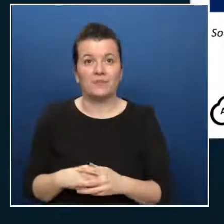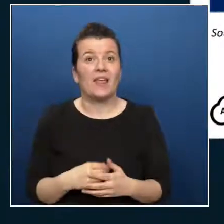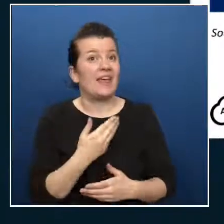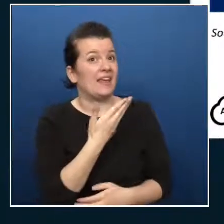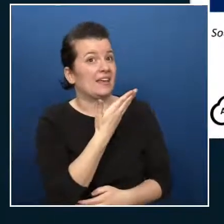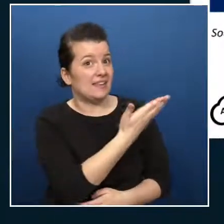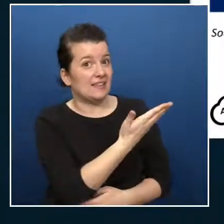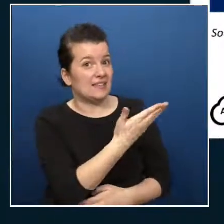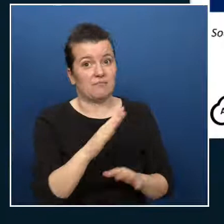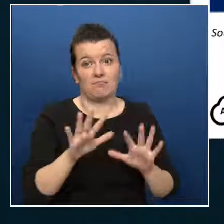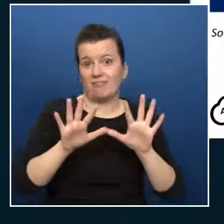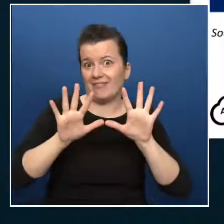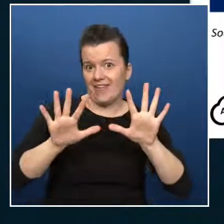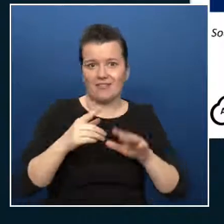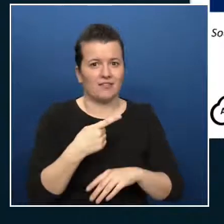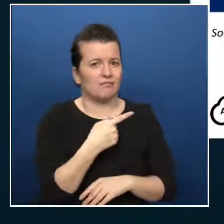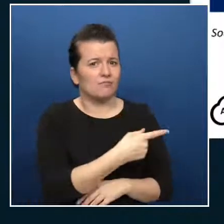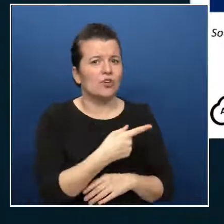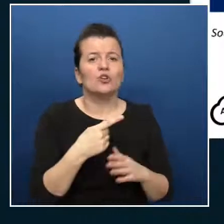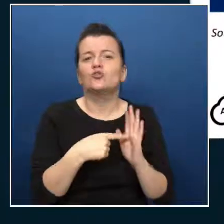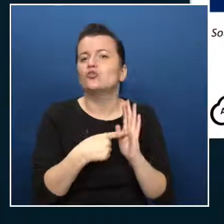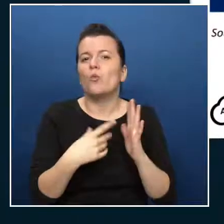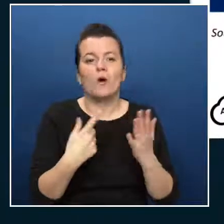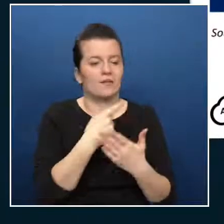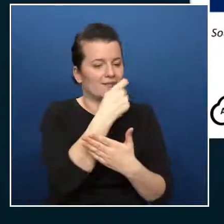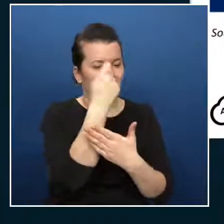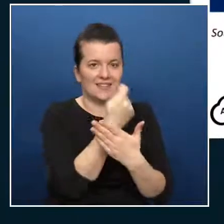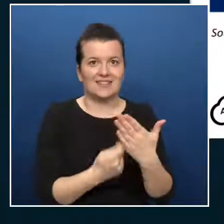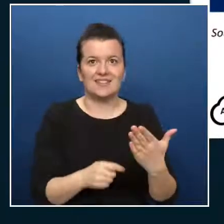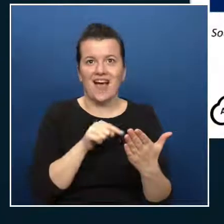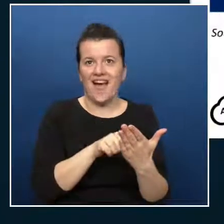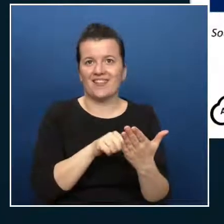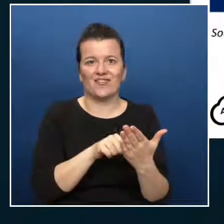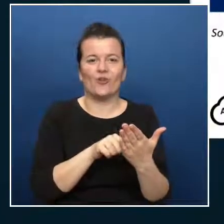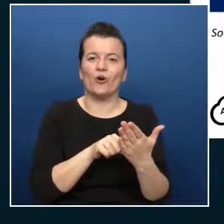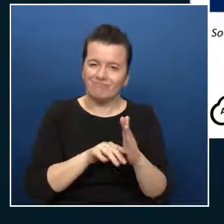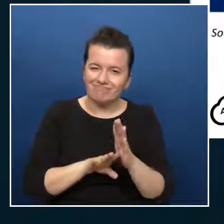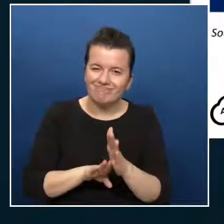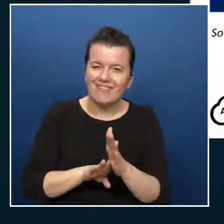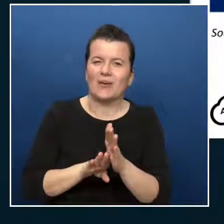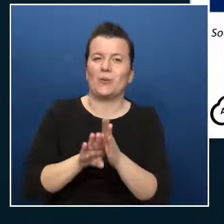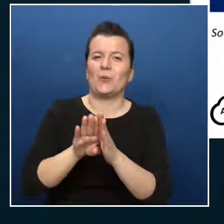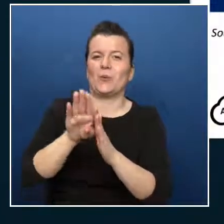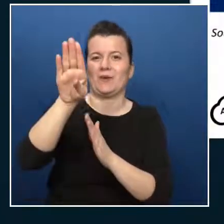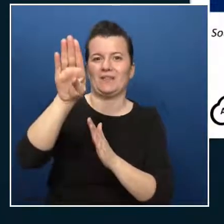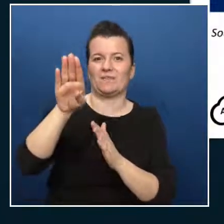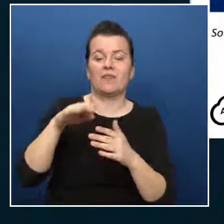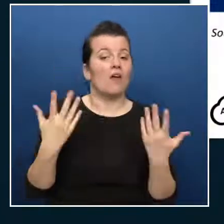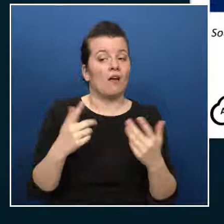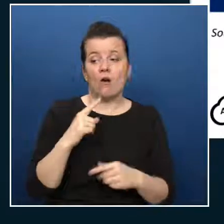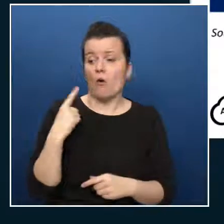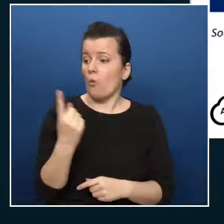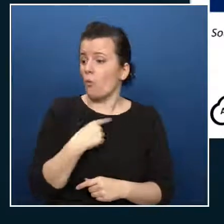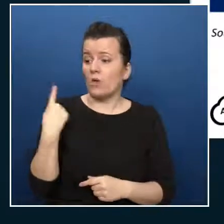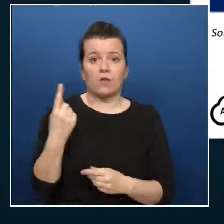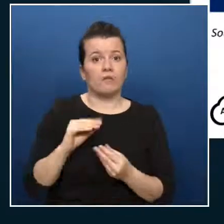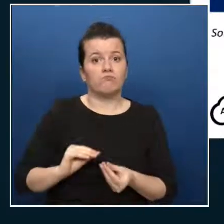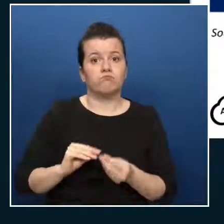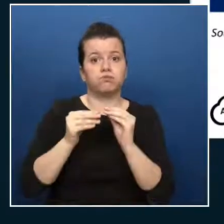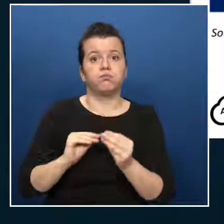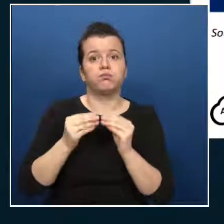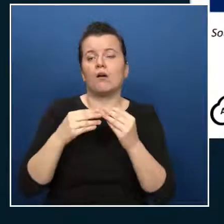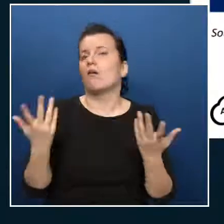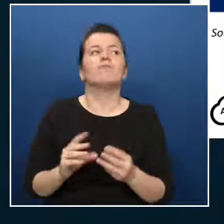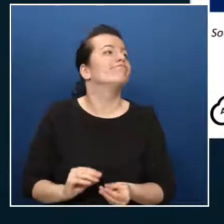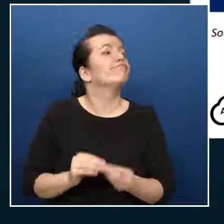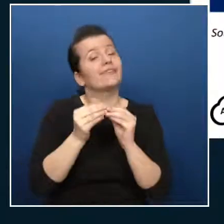for evolution, because as a developer, we cannot just build something